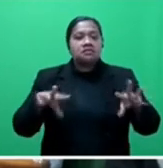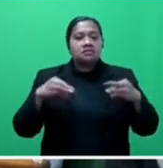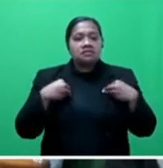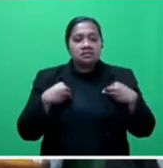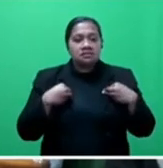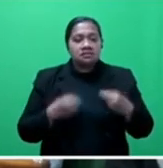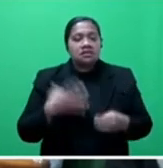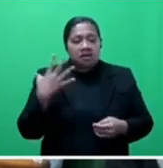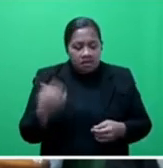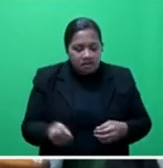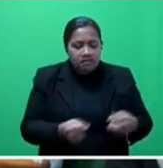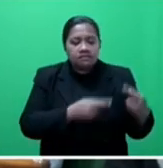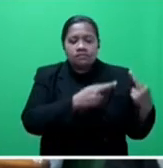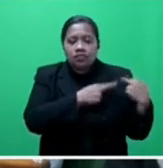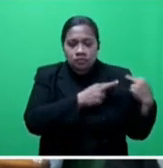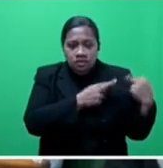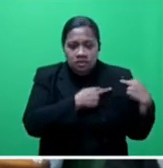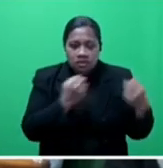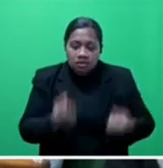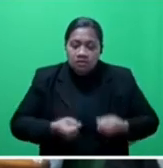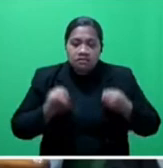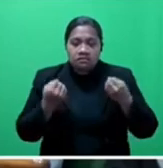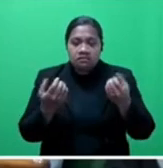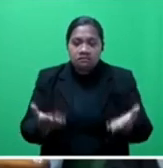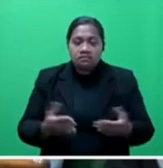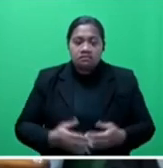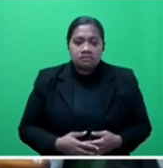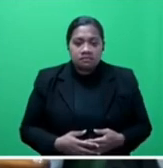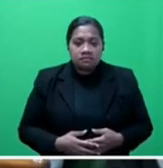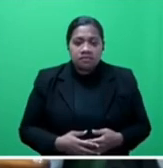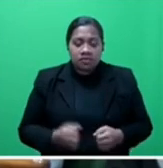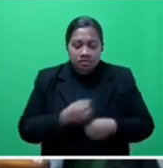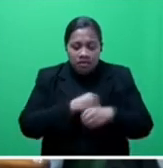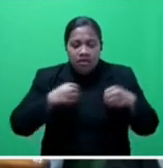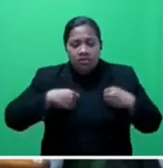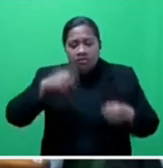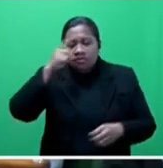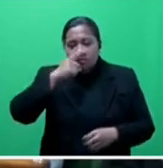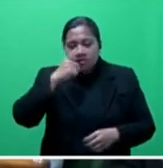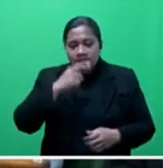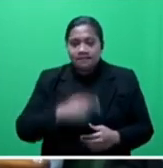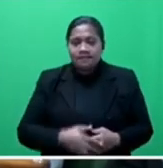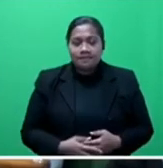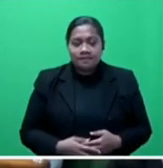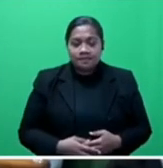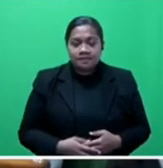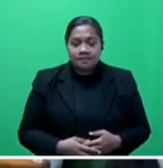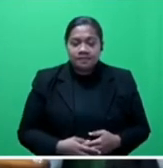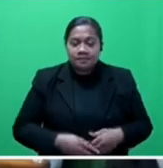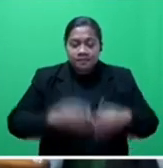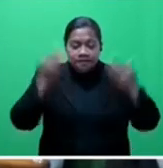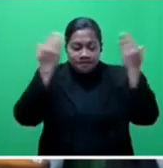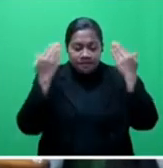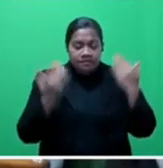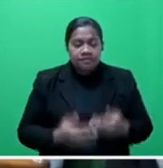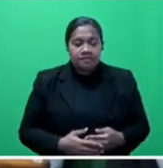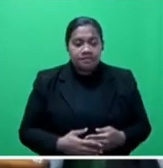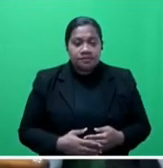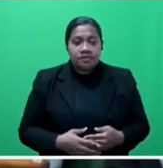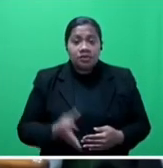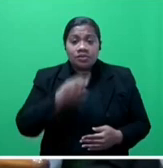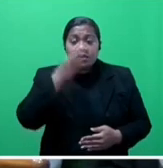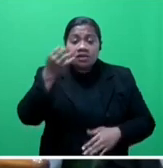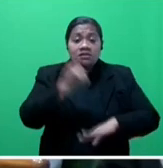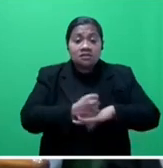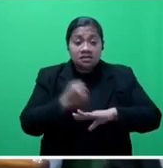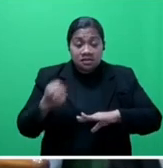the responsibility to provide relief to our people in whatever capacity they can. Mr. Speaker, I therefore ask government to see to